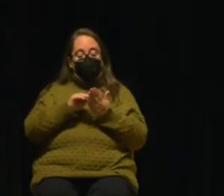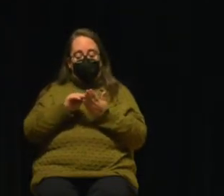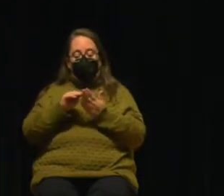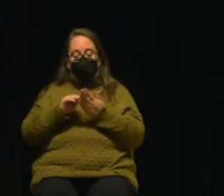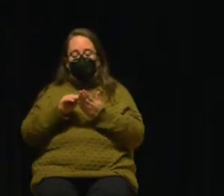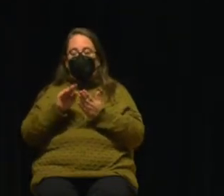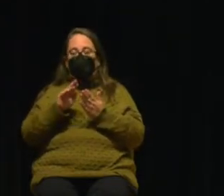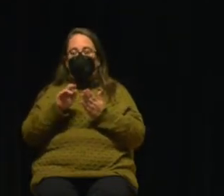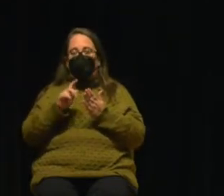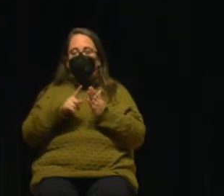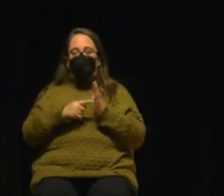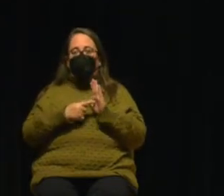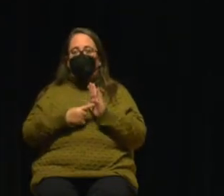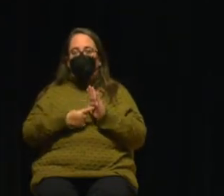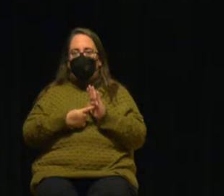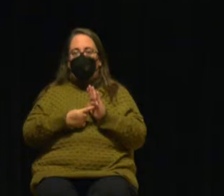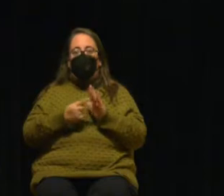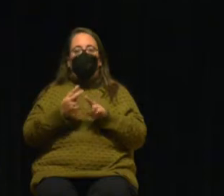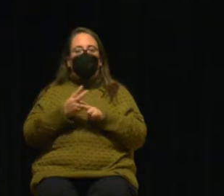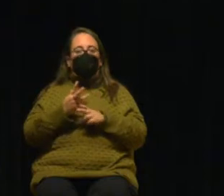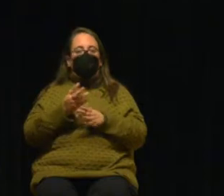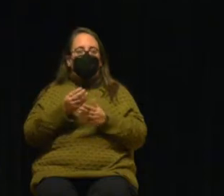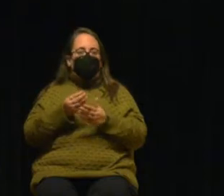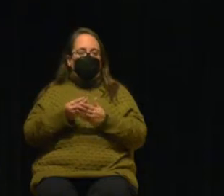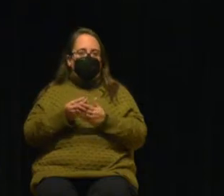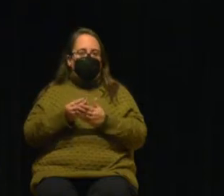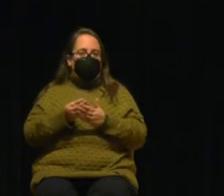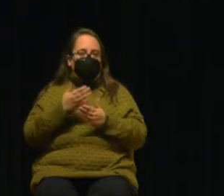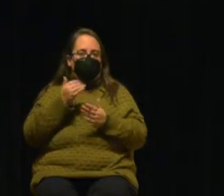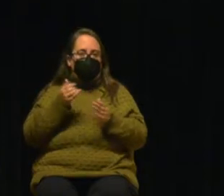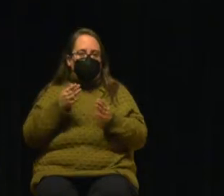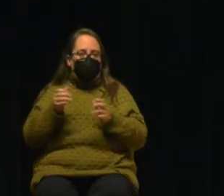to demonstrate that he was using this money wisely.